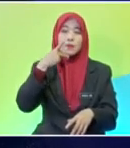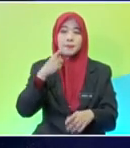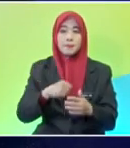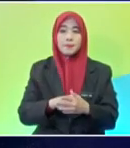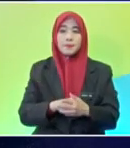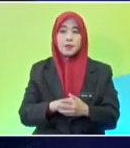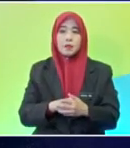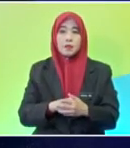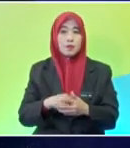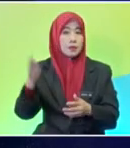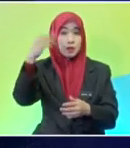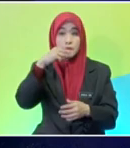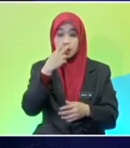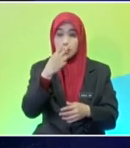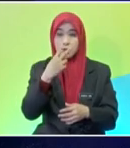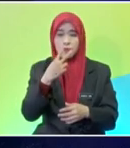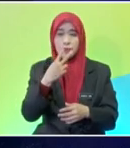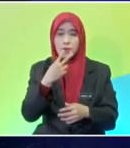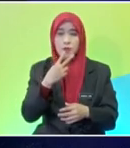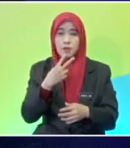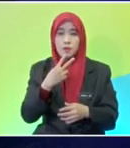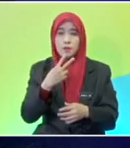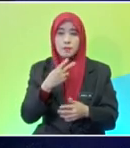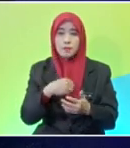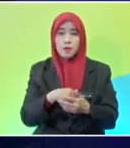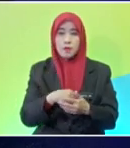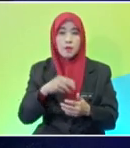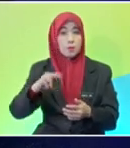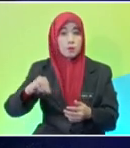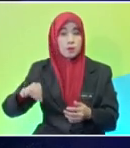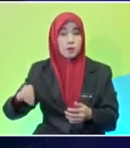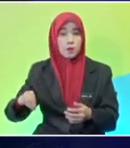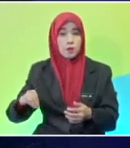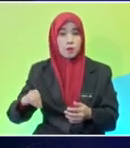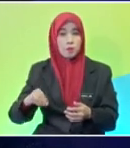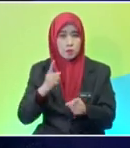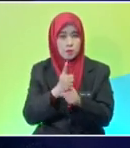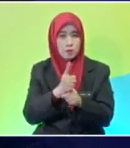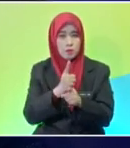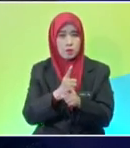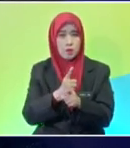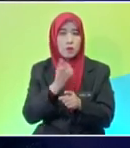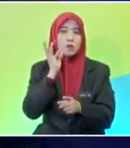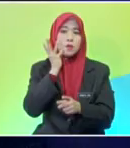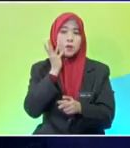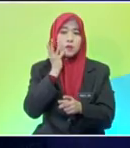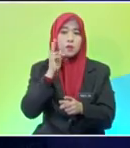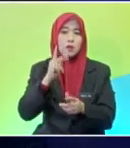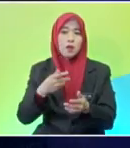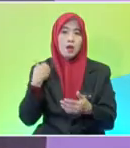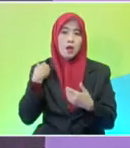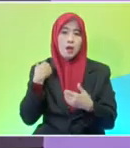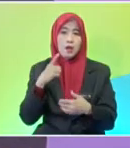Let's see if it's correctly too. Okay, pupils watching, is it right? The rice is the source of